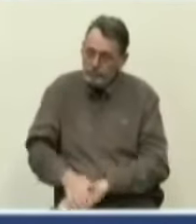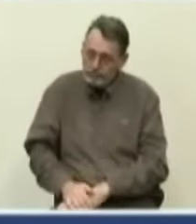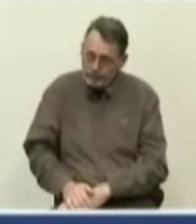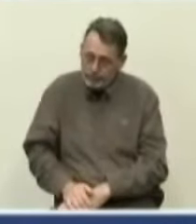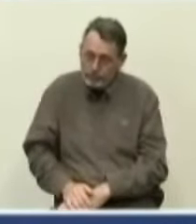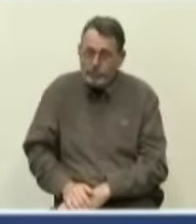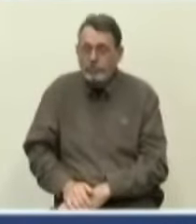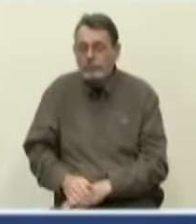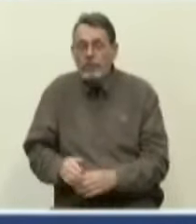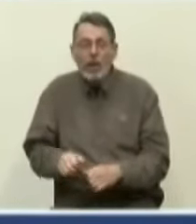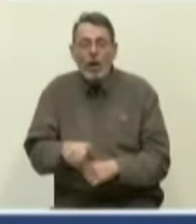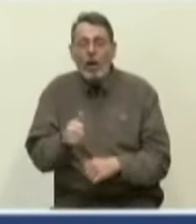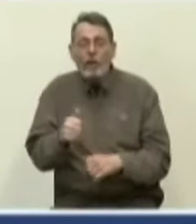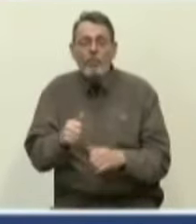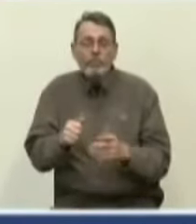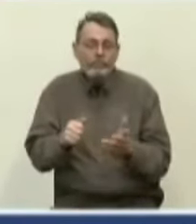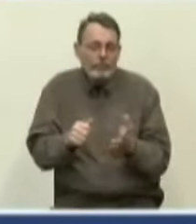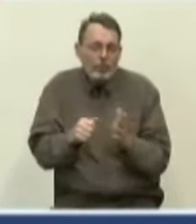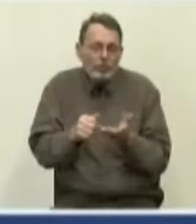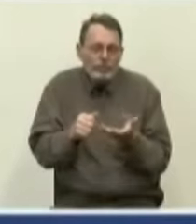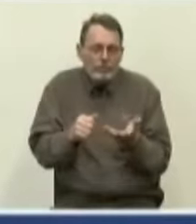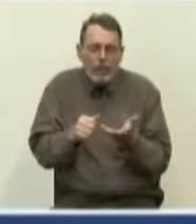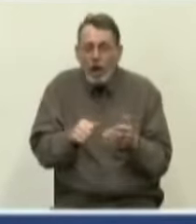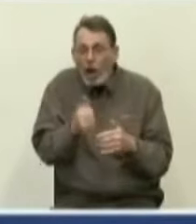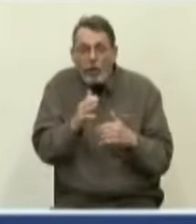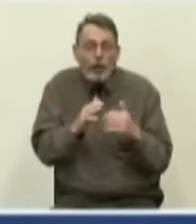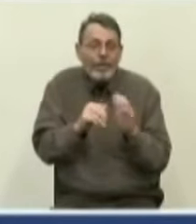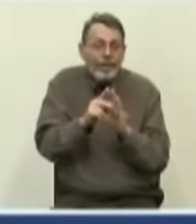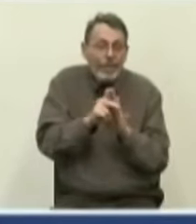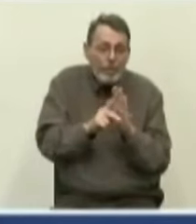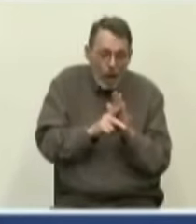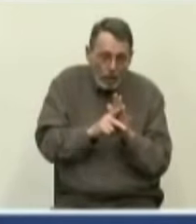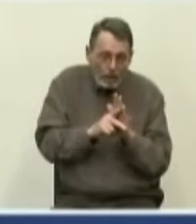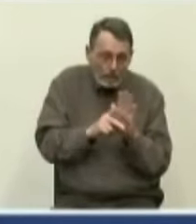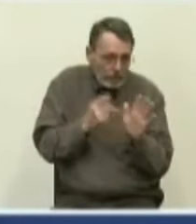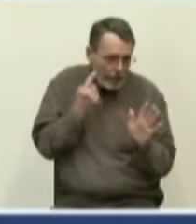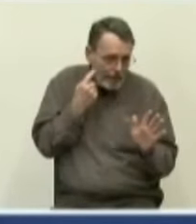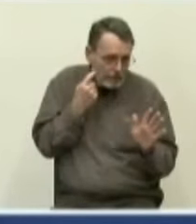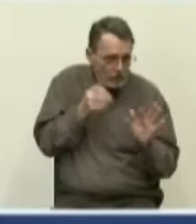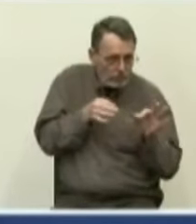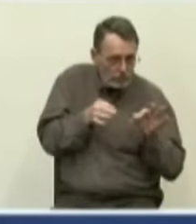Beyond the policy, beyond the apology that I've expressed,